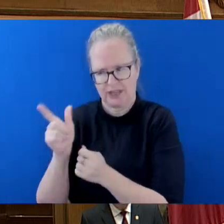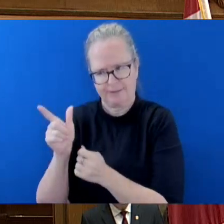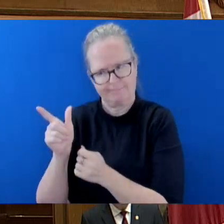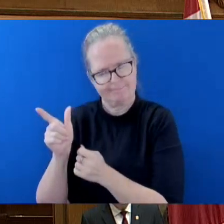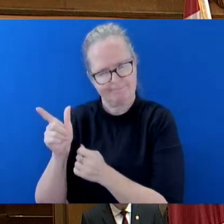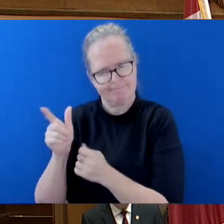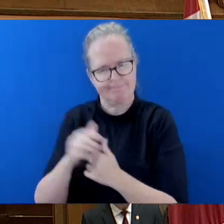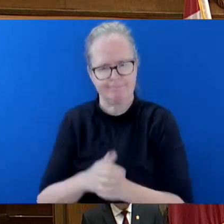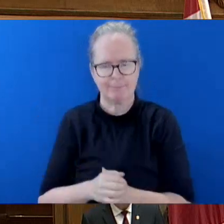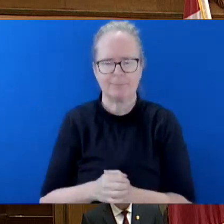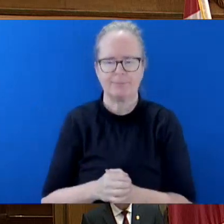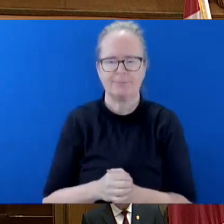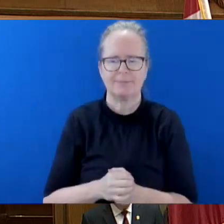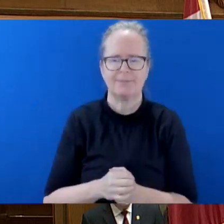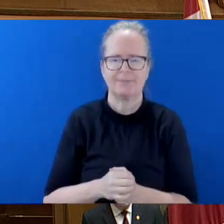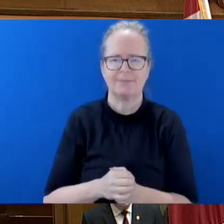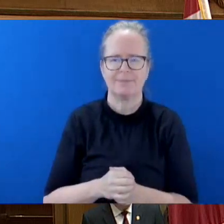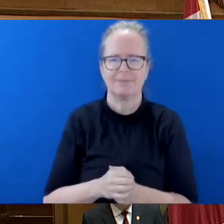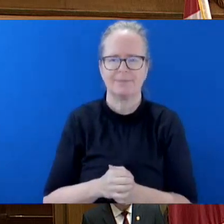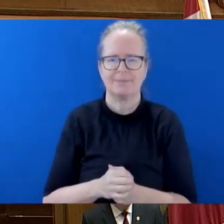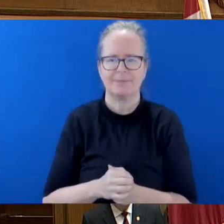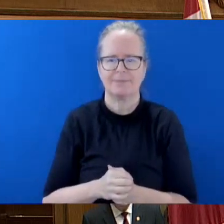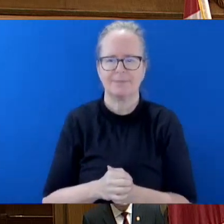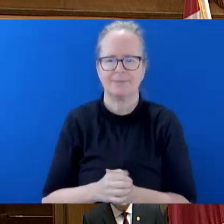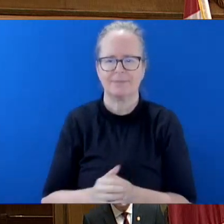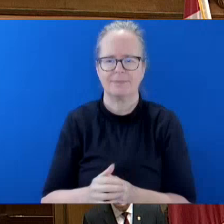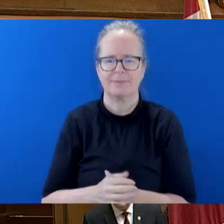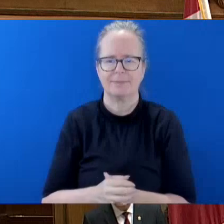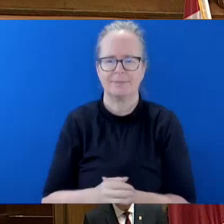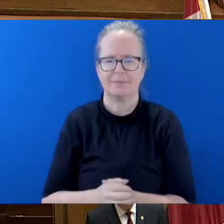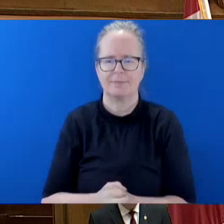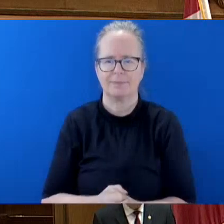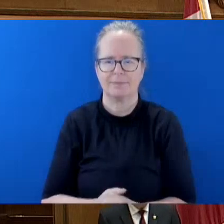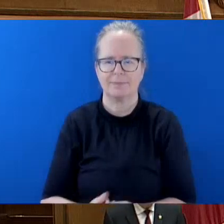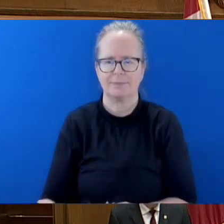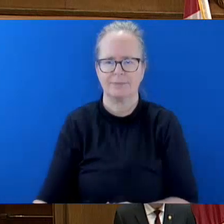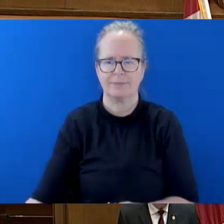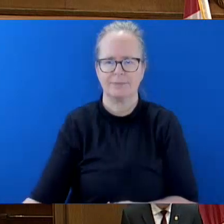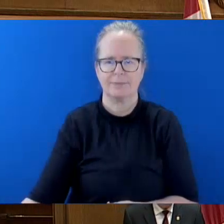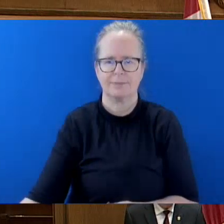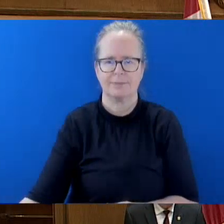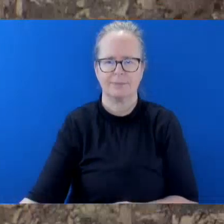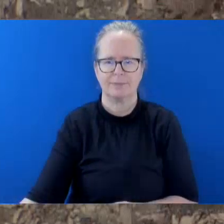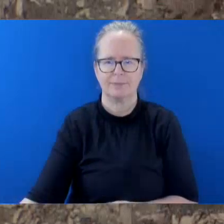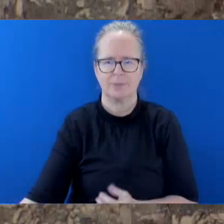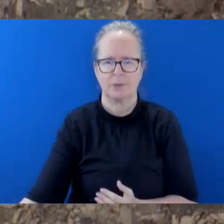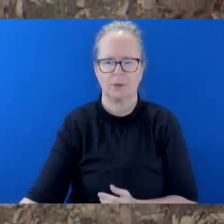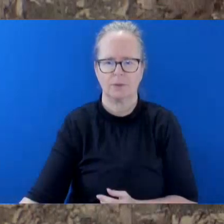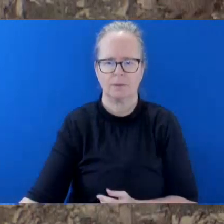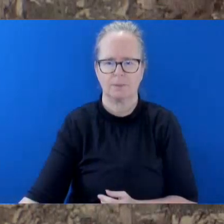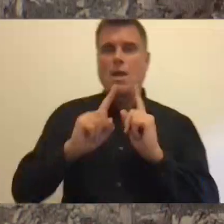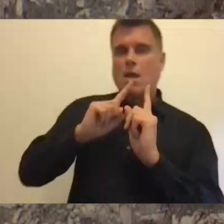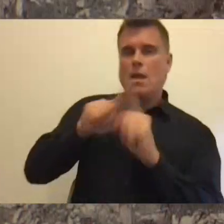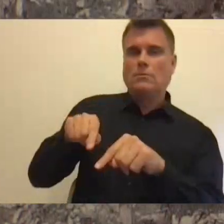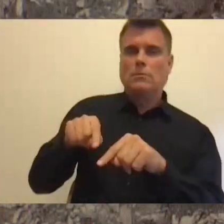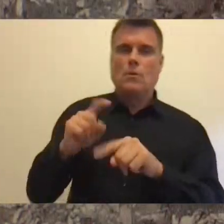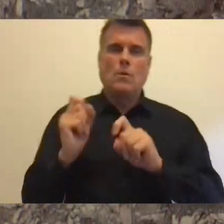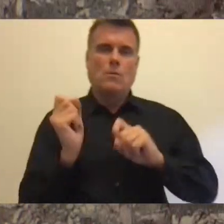Oral questions by members. Leader of the Official Opposition. Thank you, Mr. Speaker. Mr. Speaker, this coming